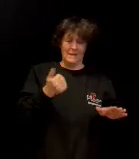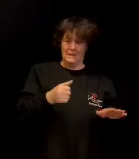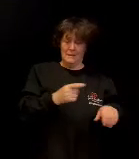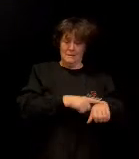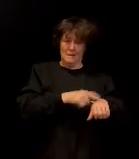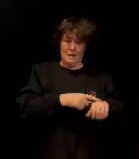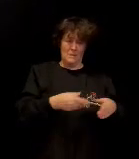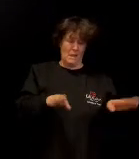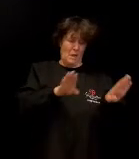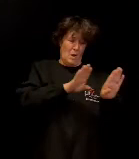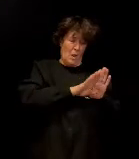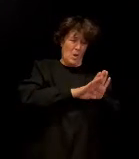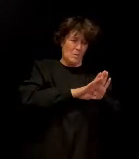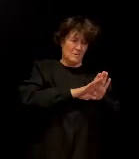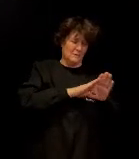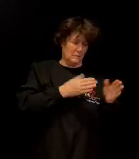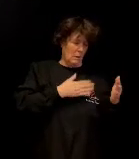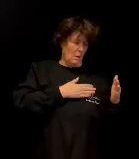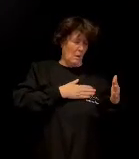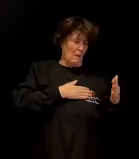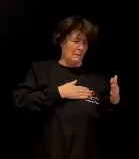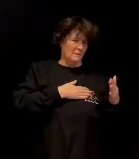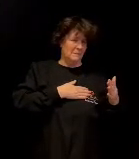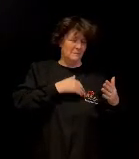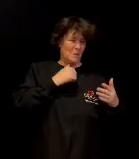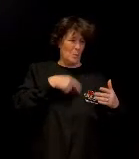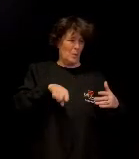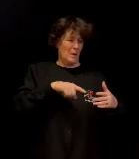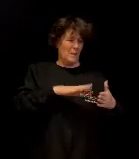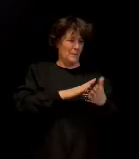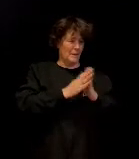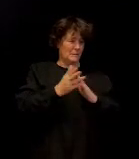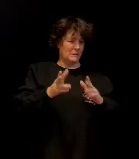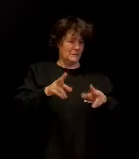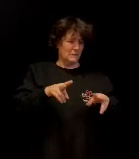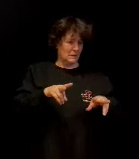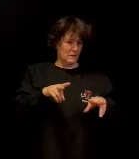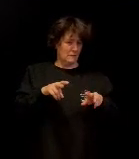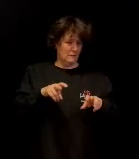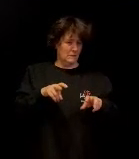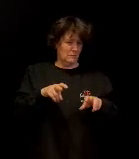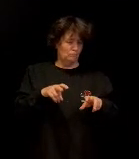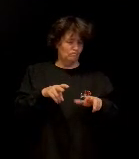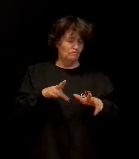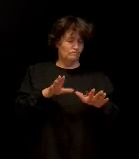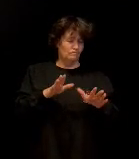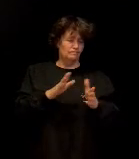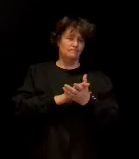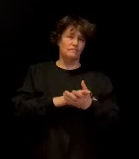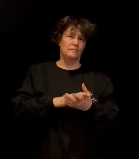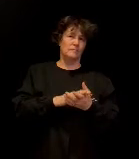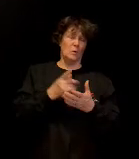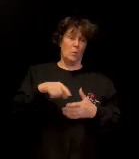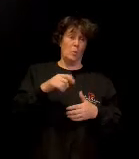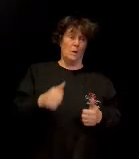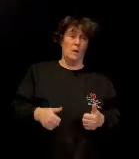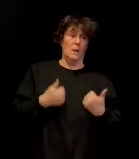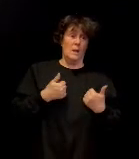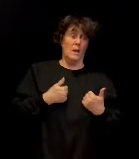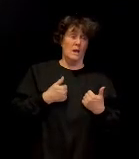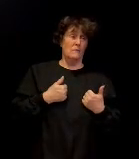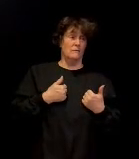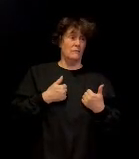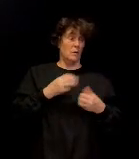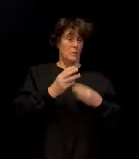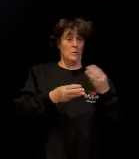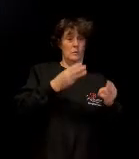heart, it's because we are self-focused. It's self-focused. And we do. We live in a society